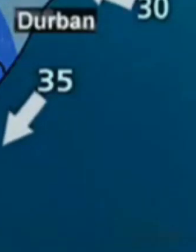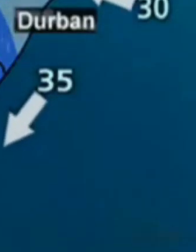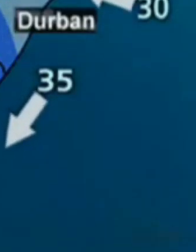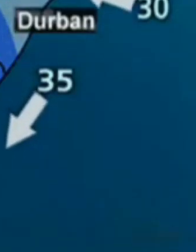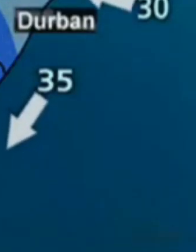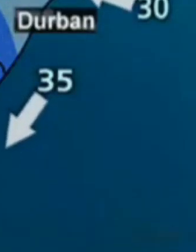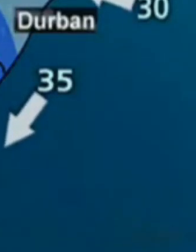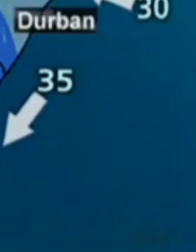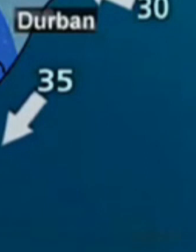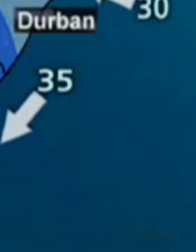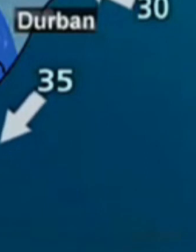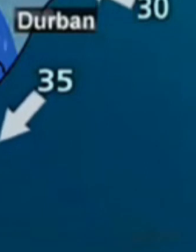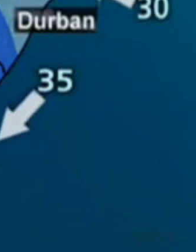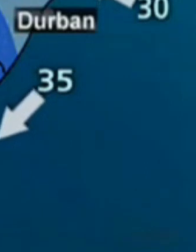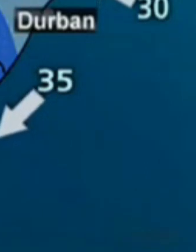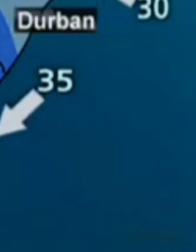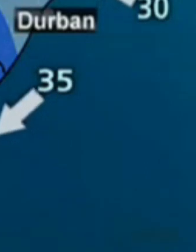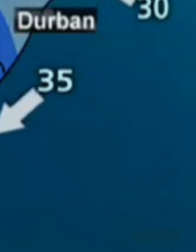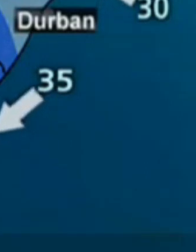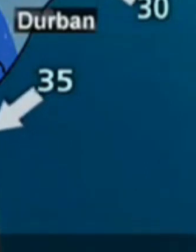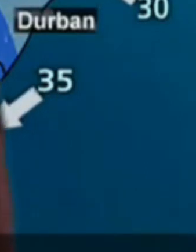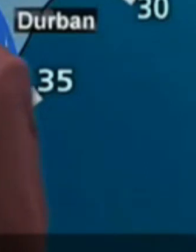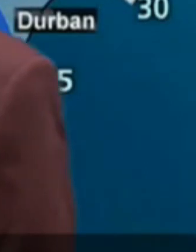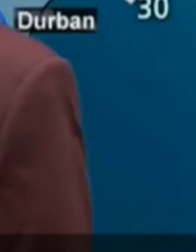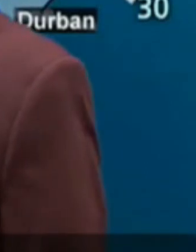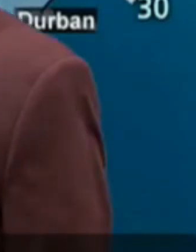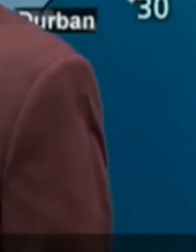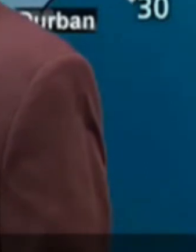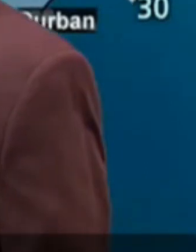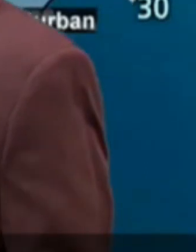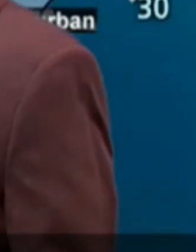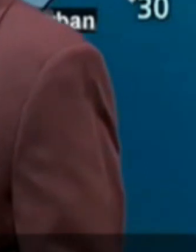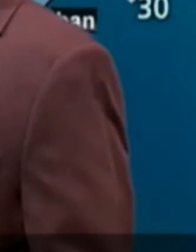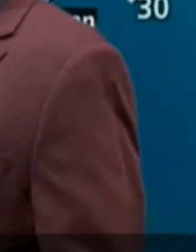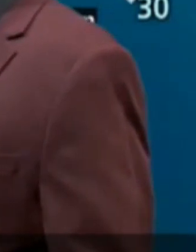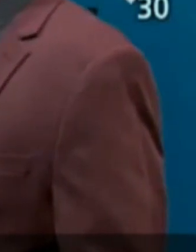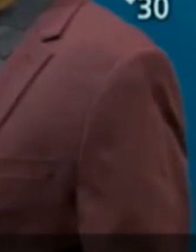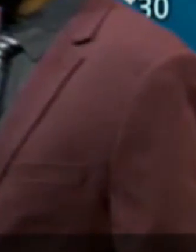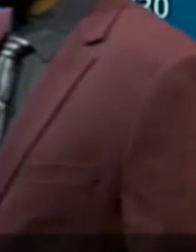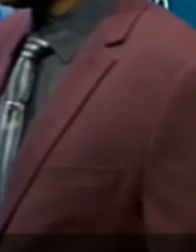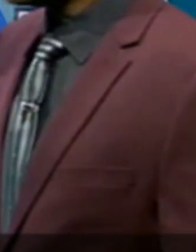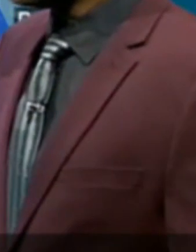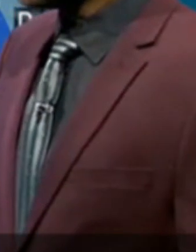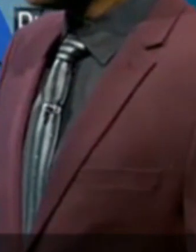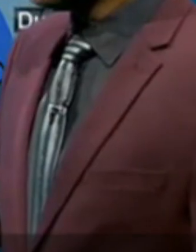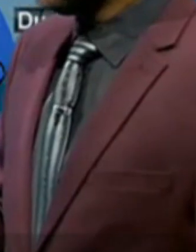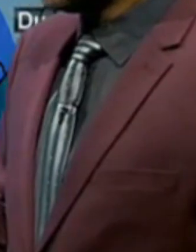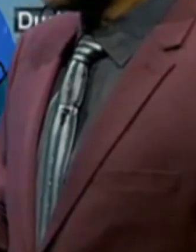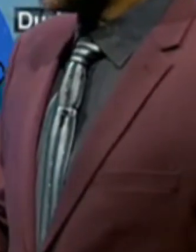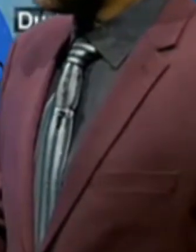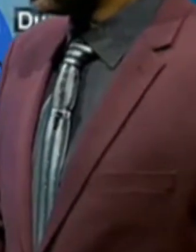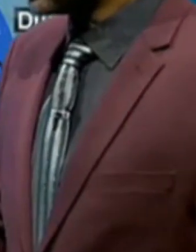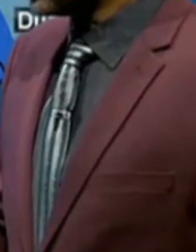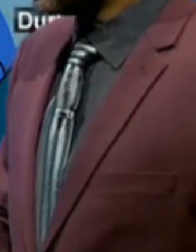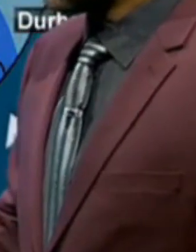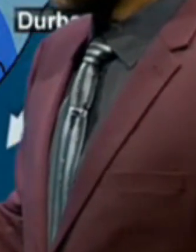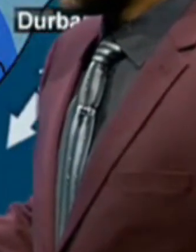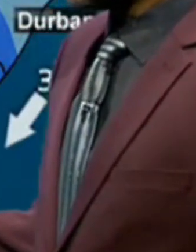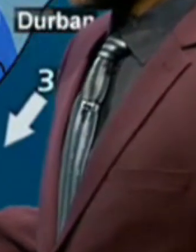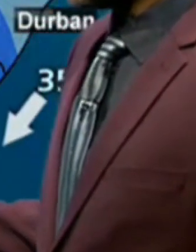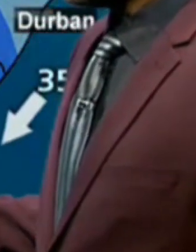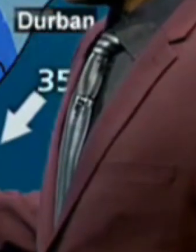Madumisha go tša bosomogedi wa SABC bošomele kgono re bona gabotse na fela mmara pharphare le kgonagalo tše di botse tša dipula ka mogare mena gabelo go fitlhagela bopong la rena la ka